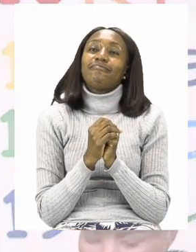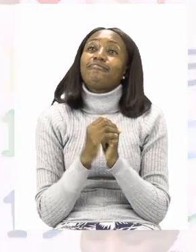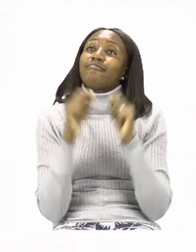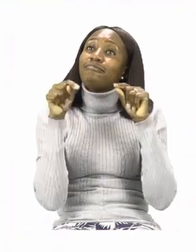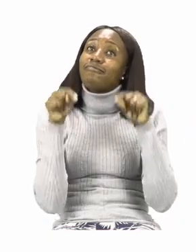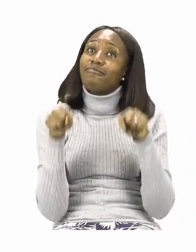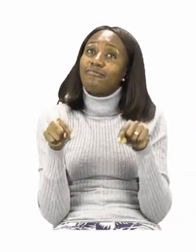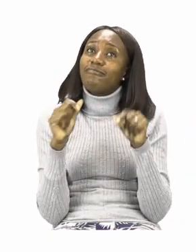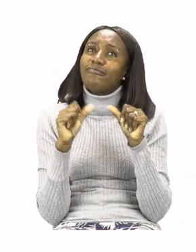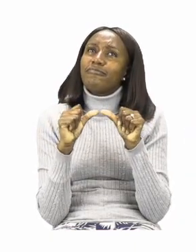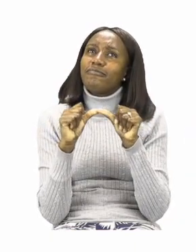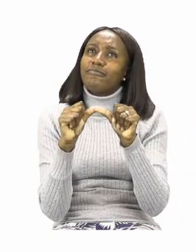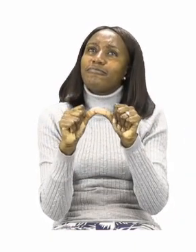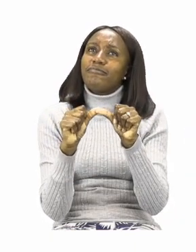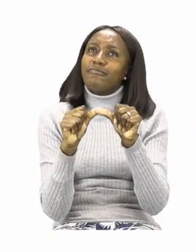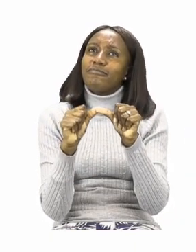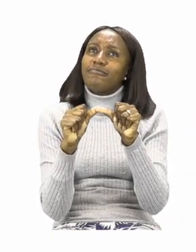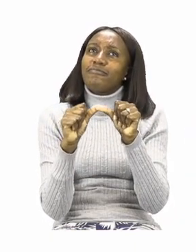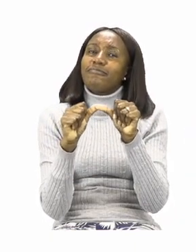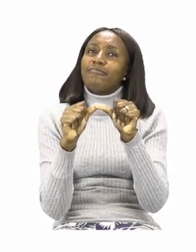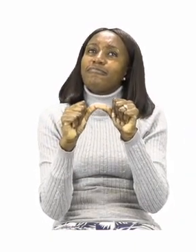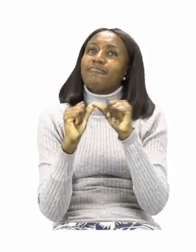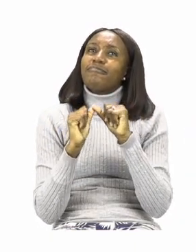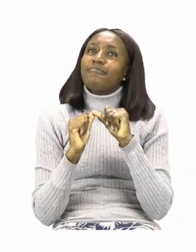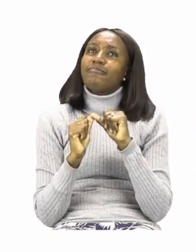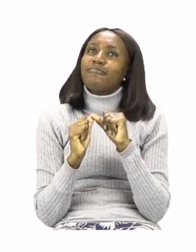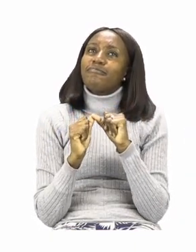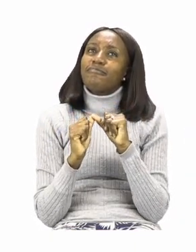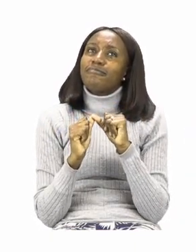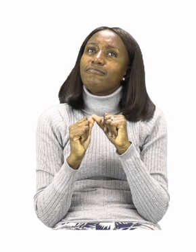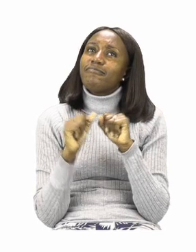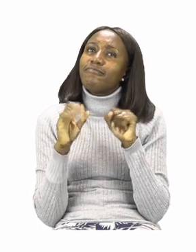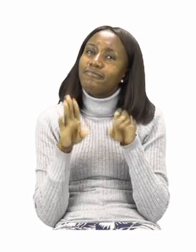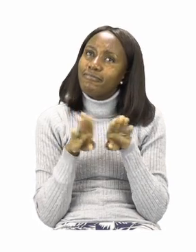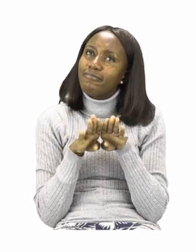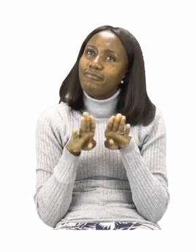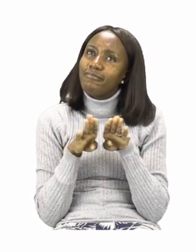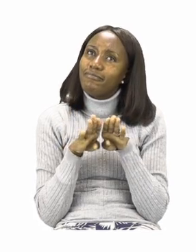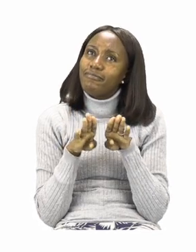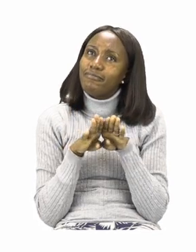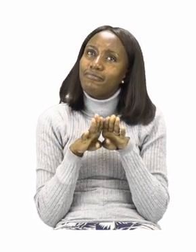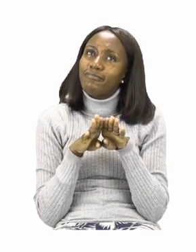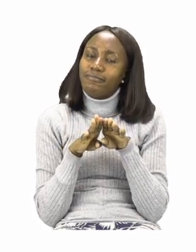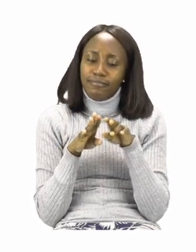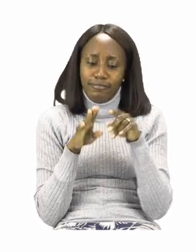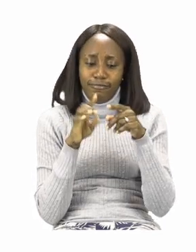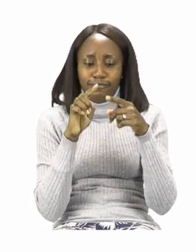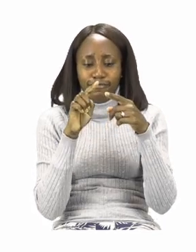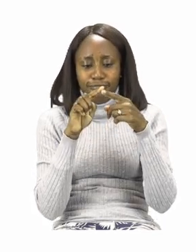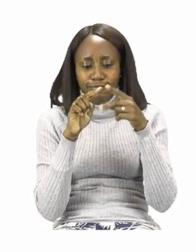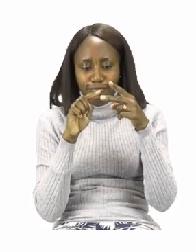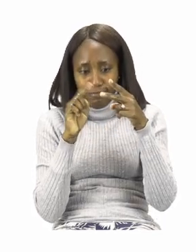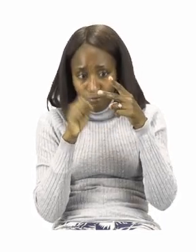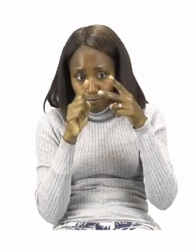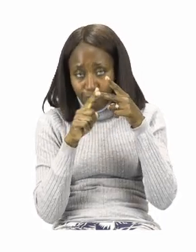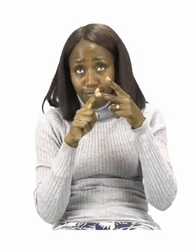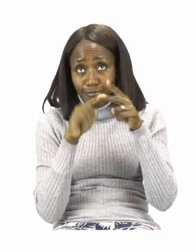of our 2 times tables, I'm going to do the second example with